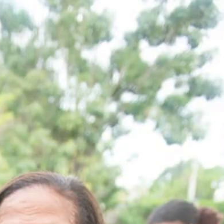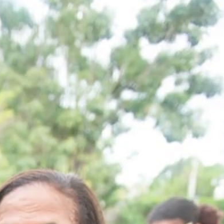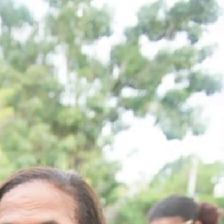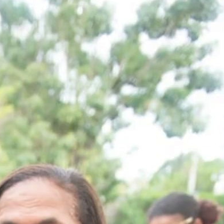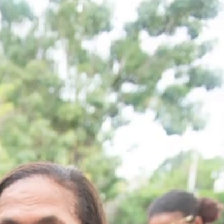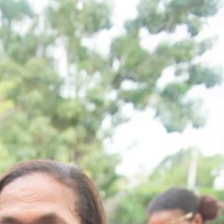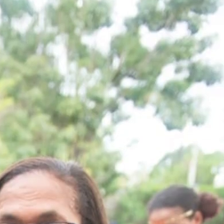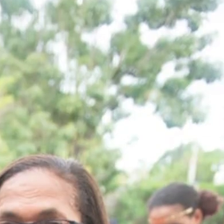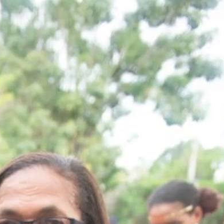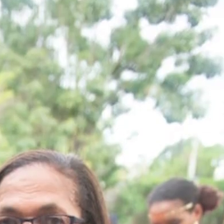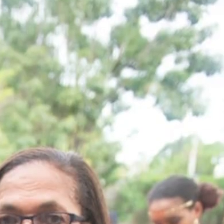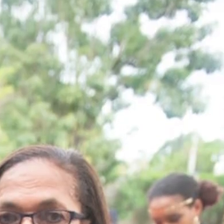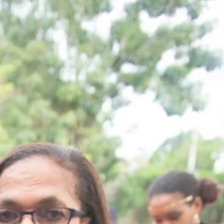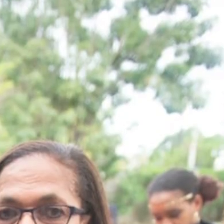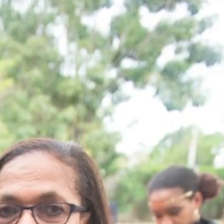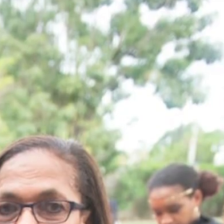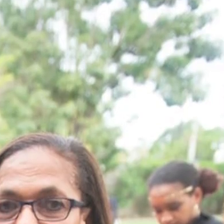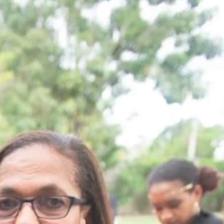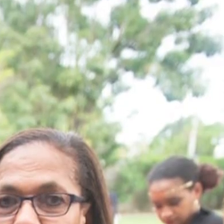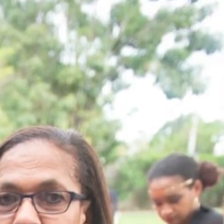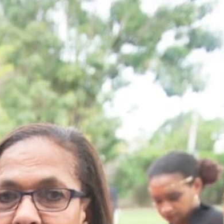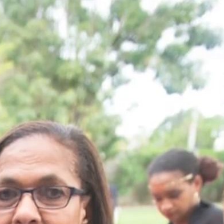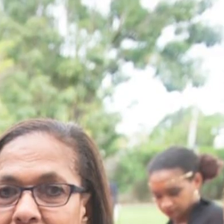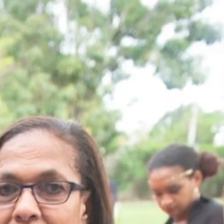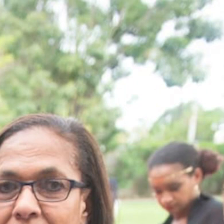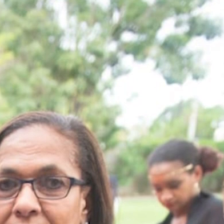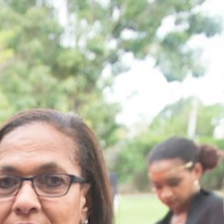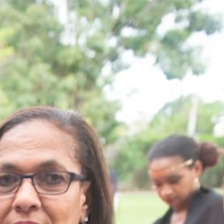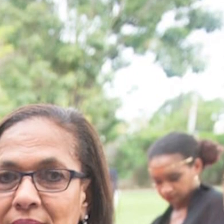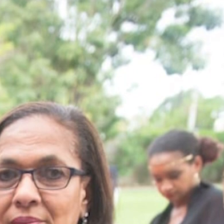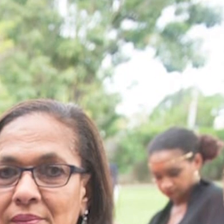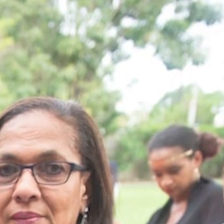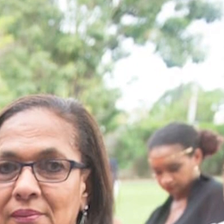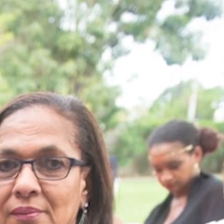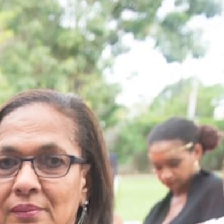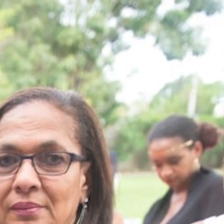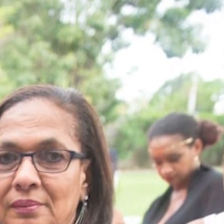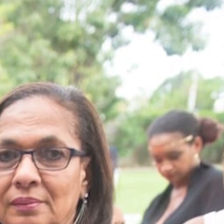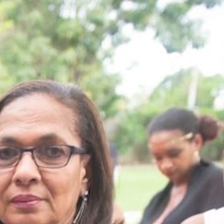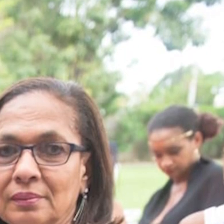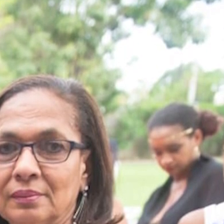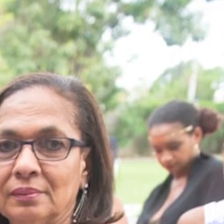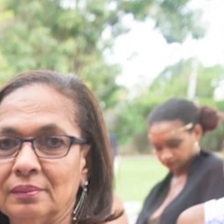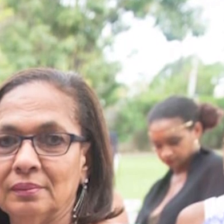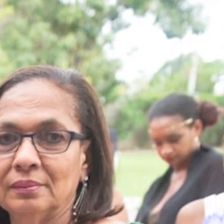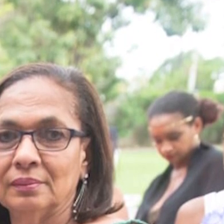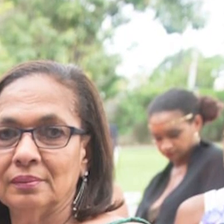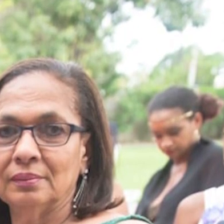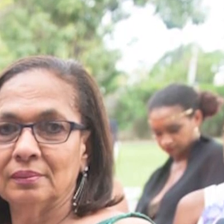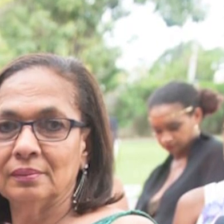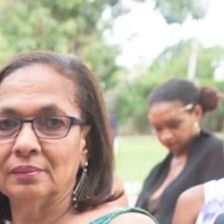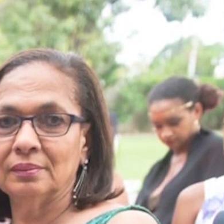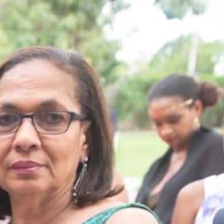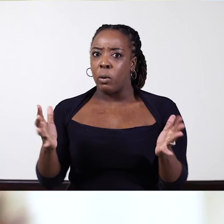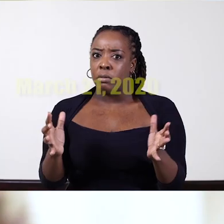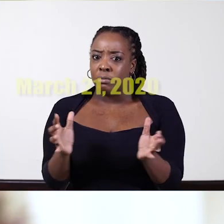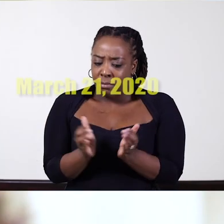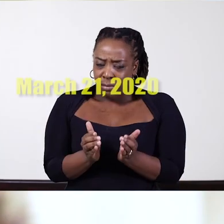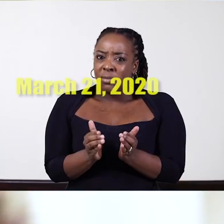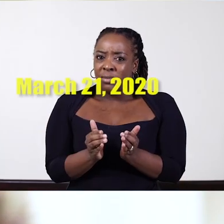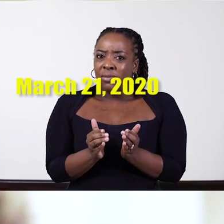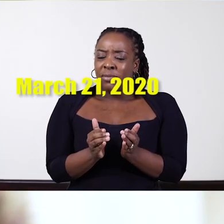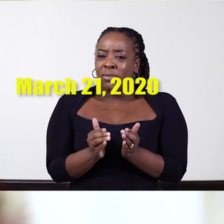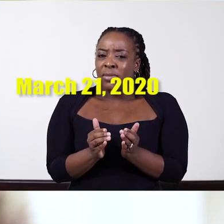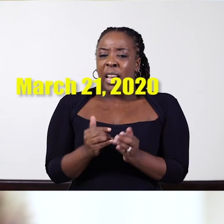justiceforgarvey.org. She was forced to curtail her activities in 2019 when her health began to deteriorate.